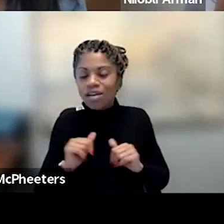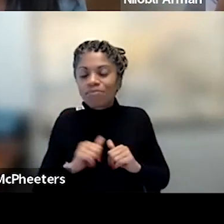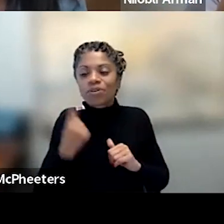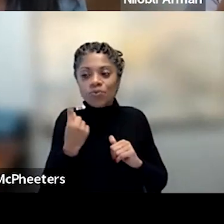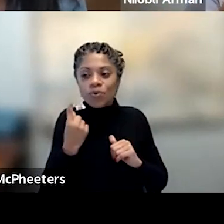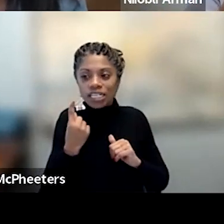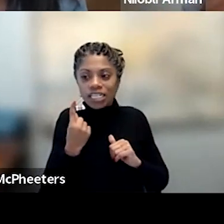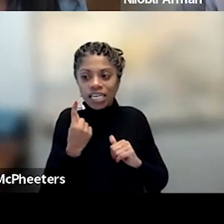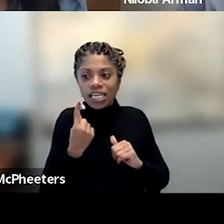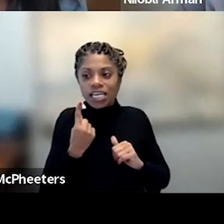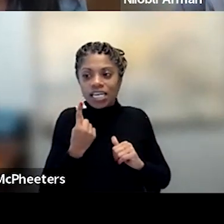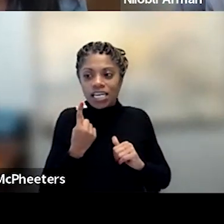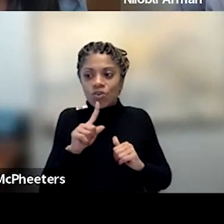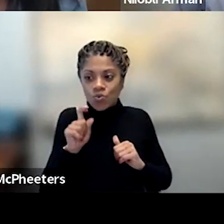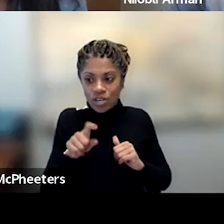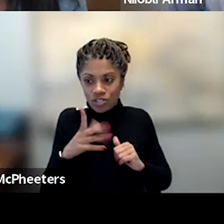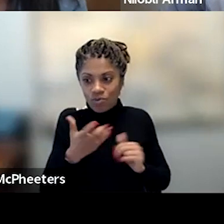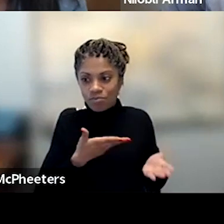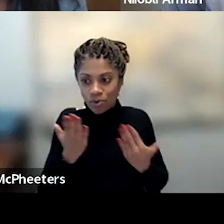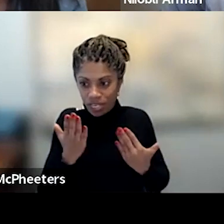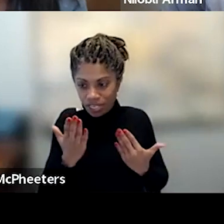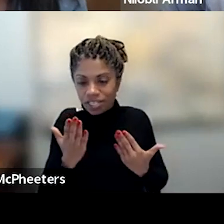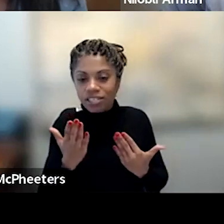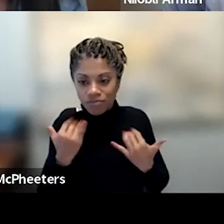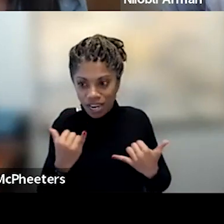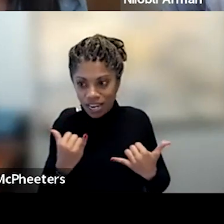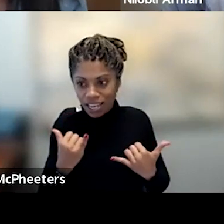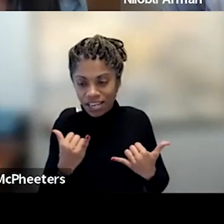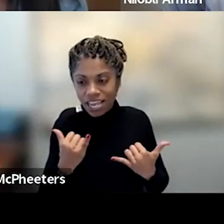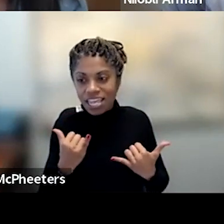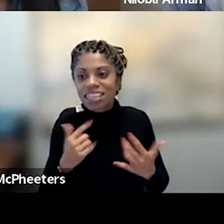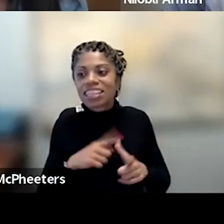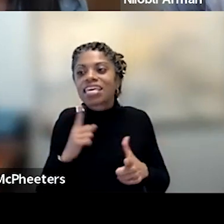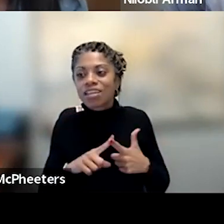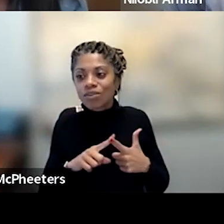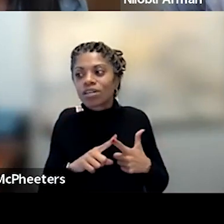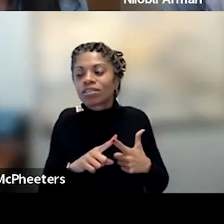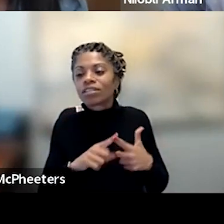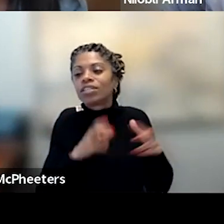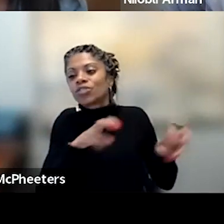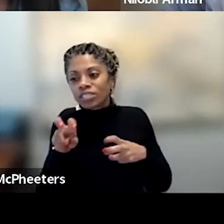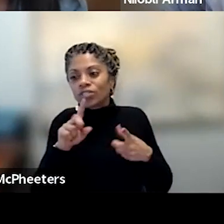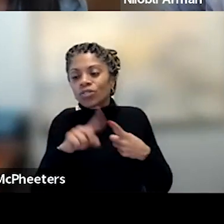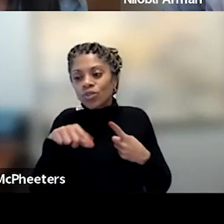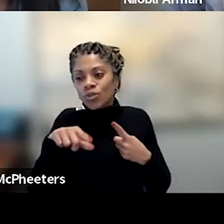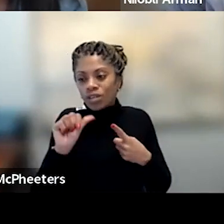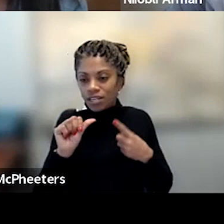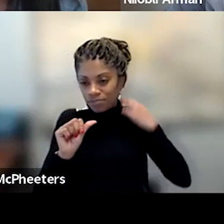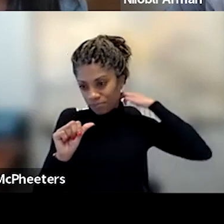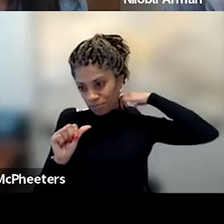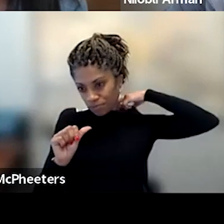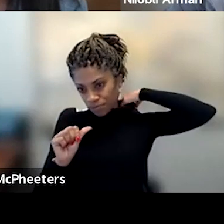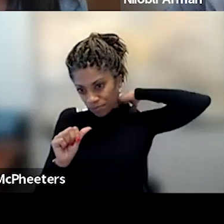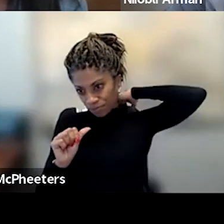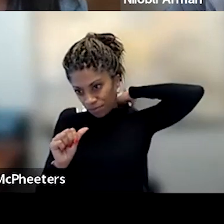dialogue immediately, because I just really liked it. I have to scroll up to look for it. It was a question, so I